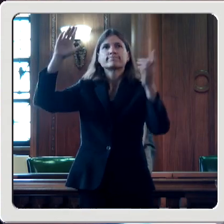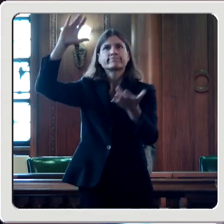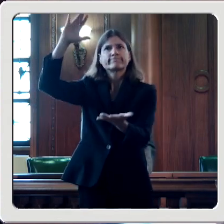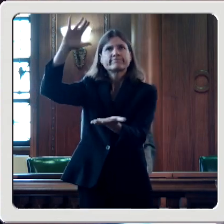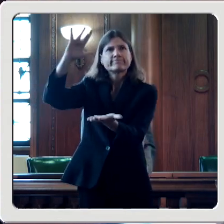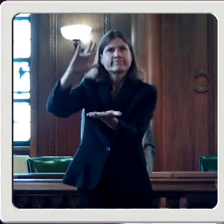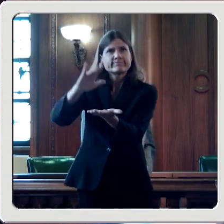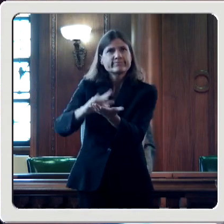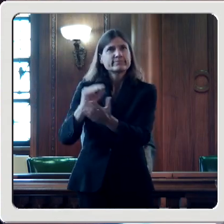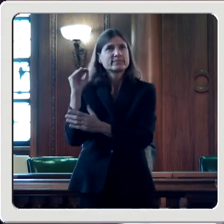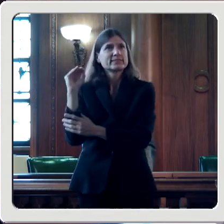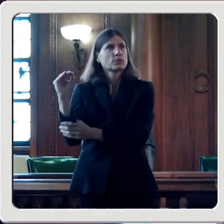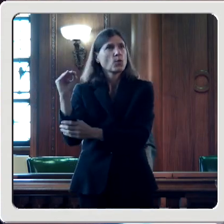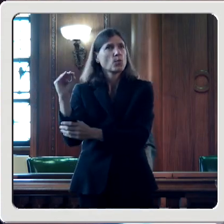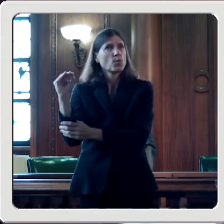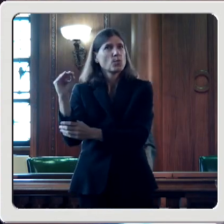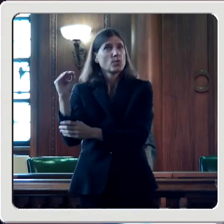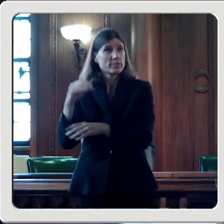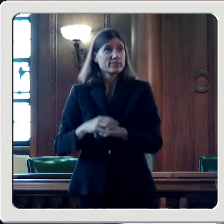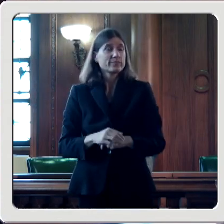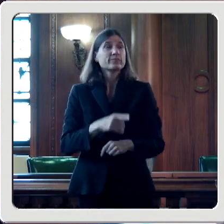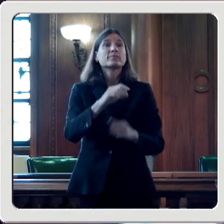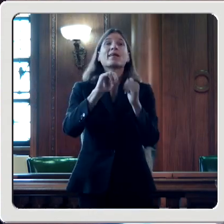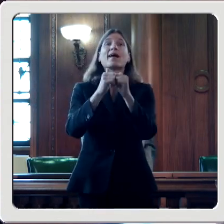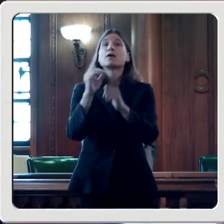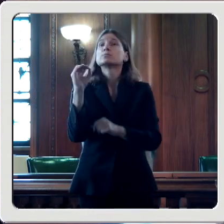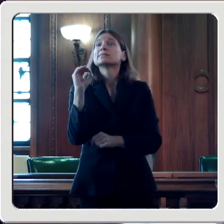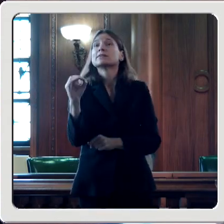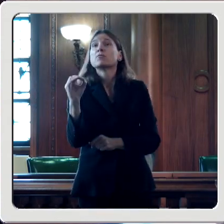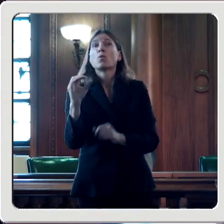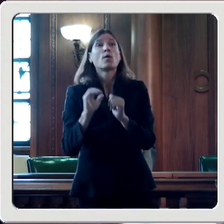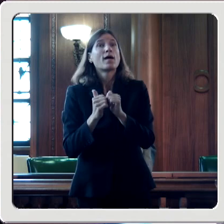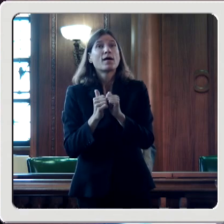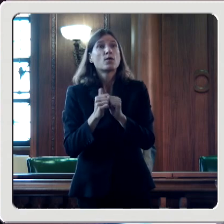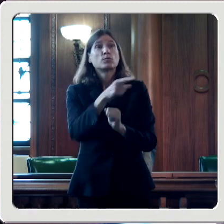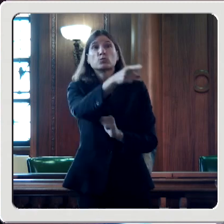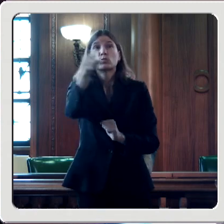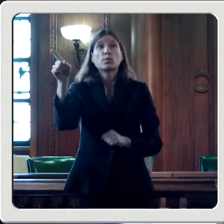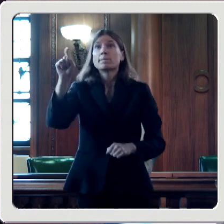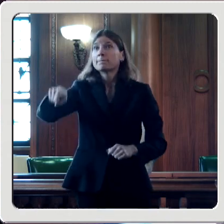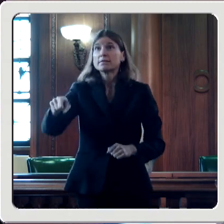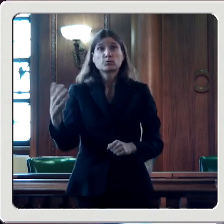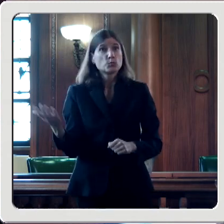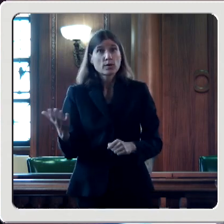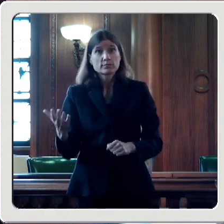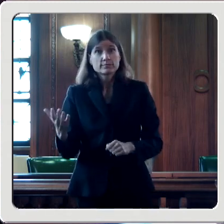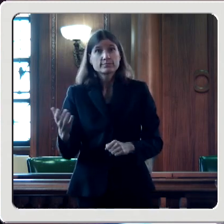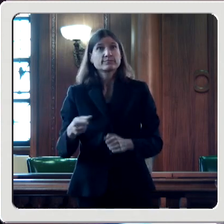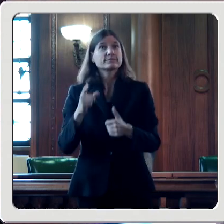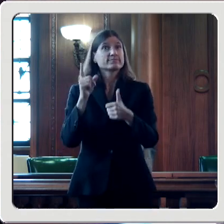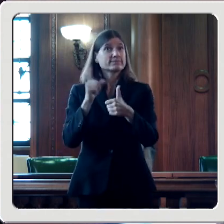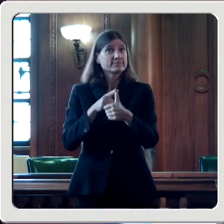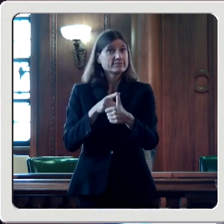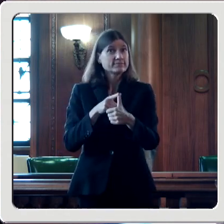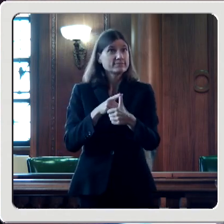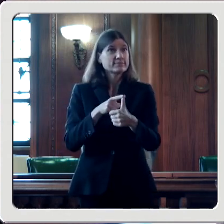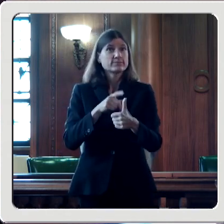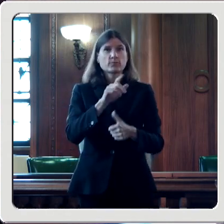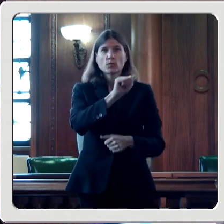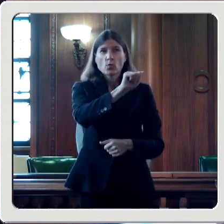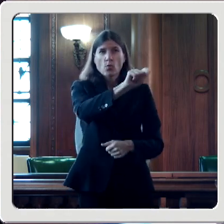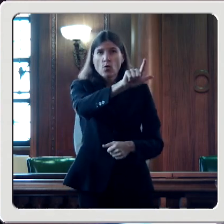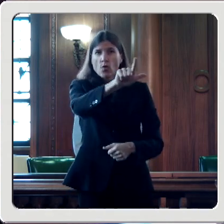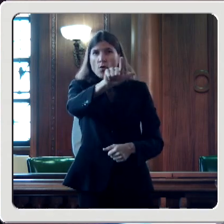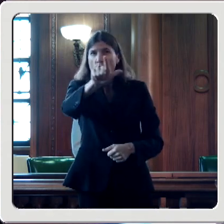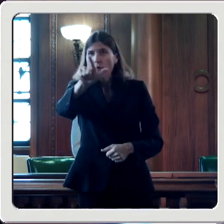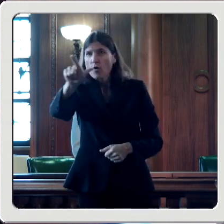we've been stressing since the beginning of the pandemic. The first is nearly universal adherence to our recommendations of